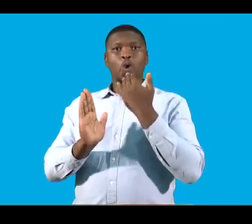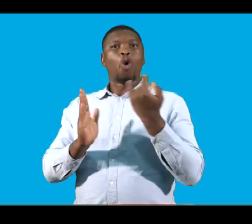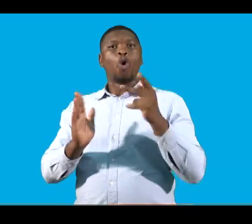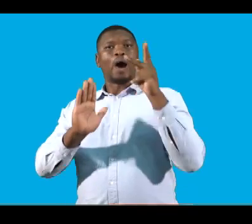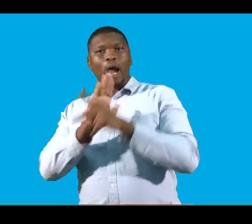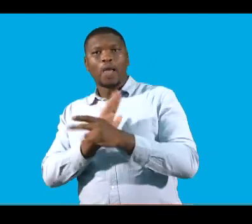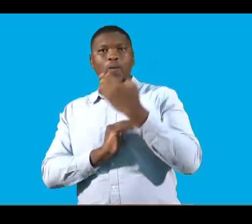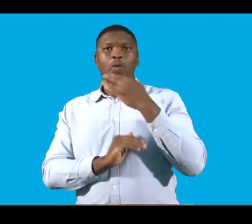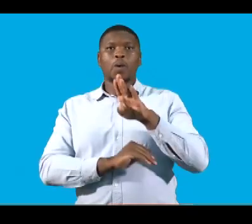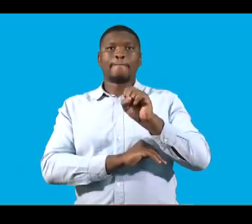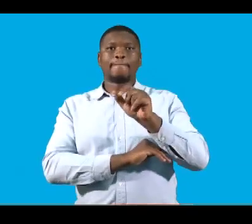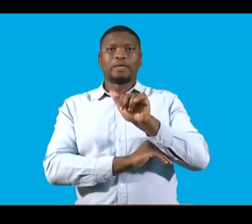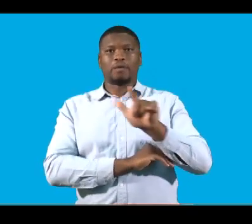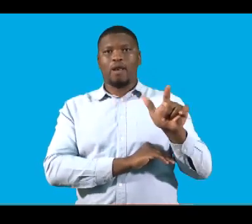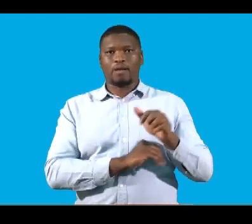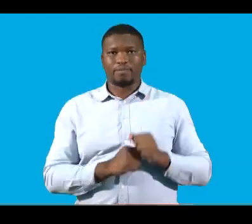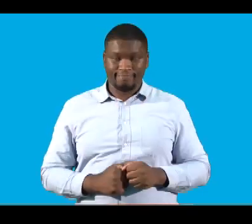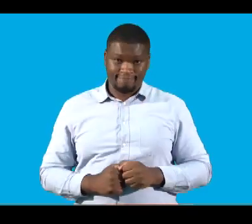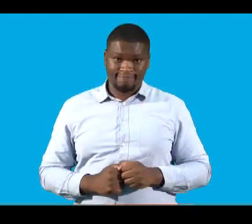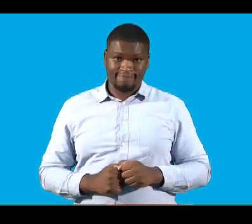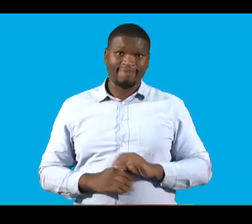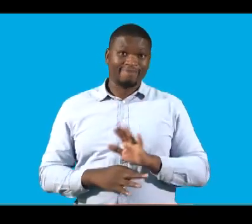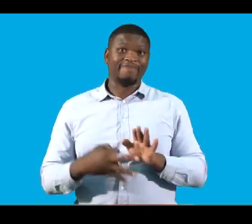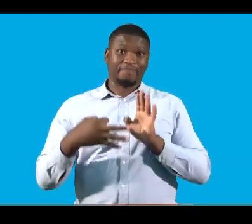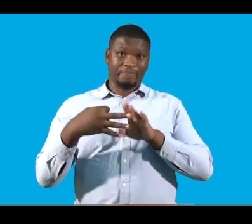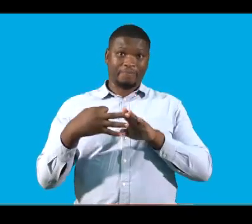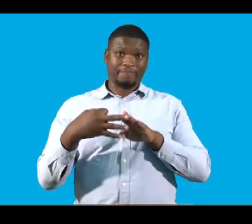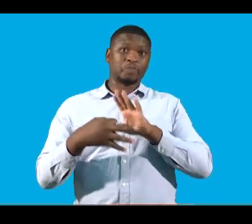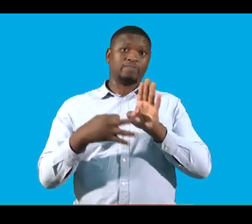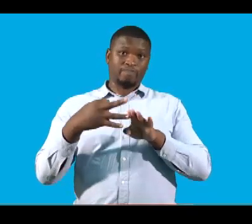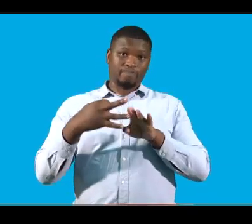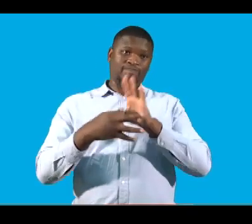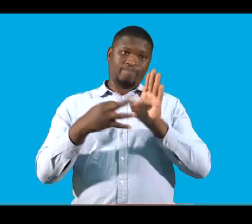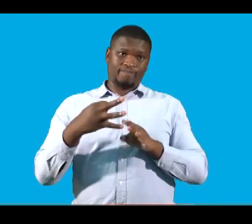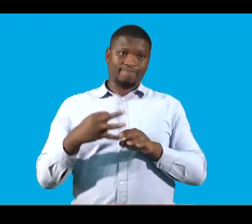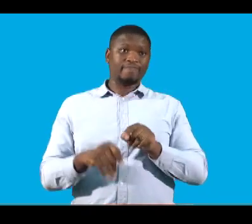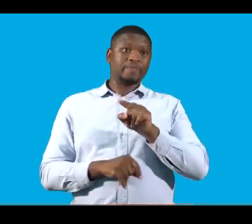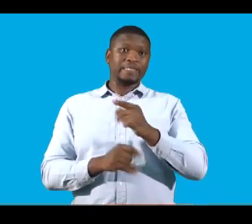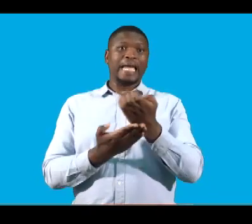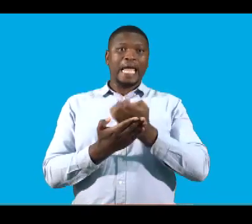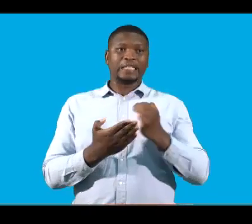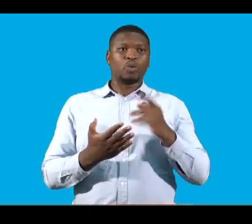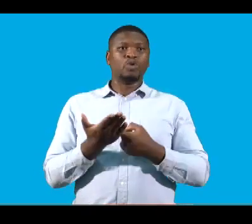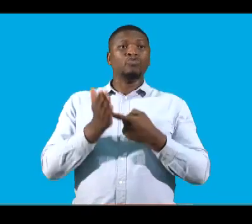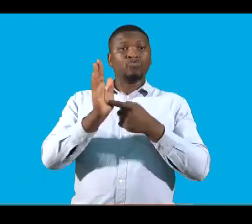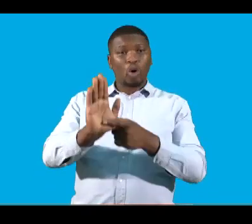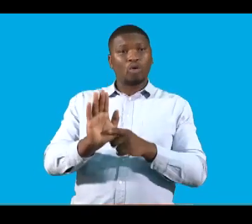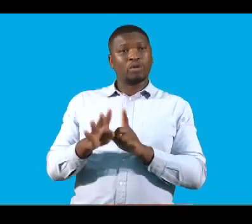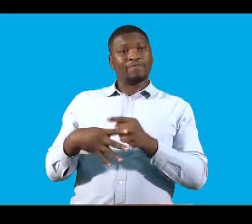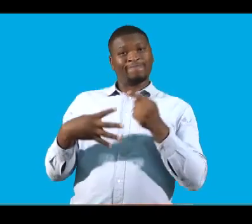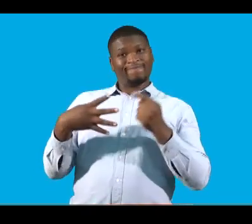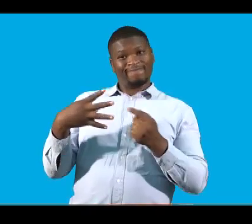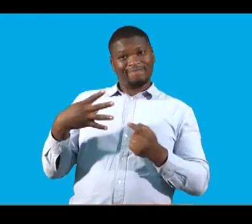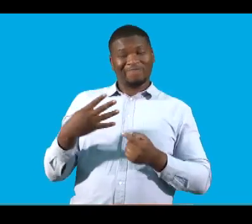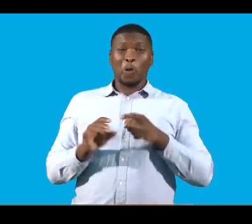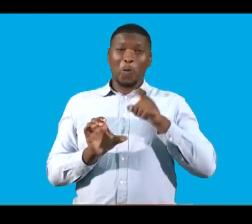murder Basil. So this is the third one. This essay will reveal that the dishonorable qualities of characters lead to the